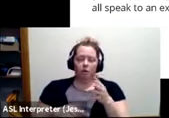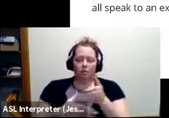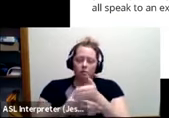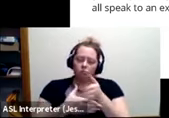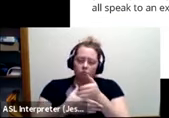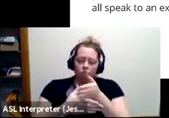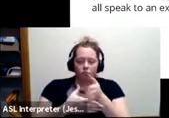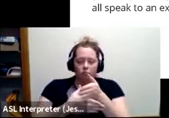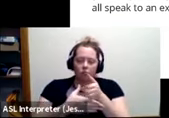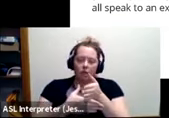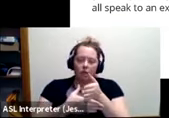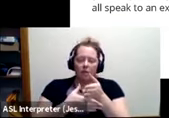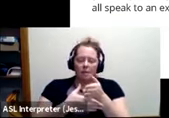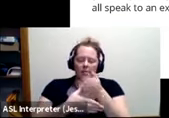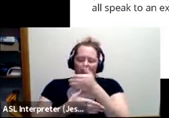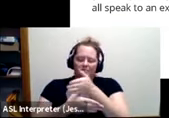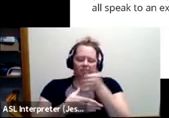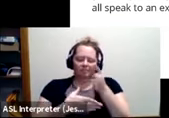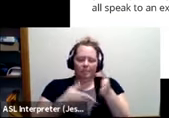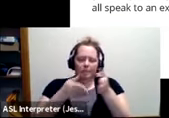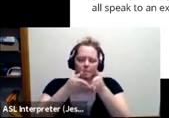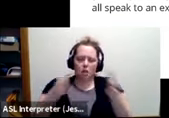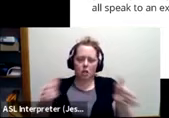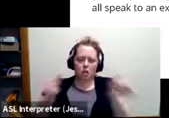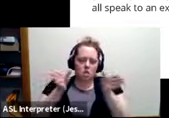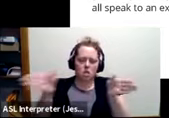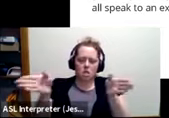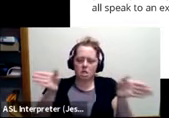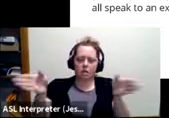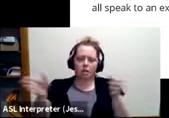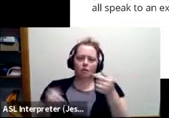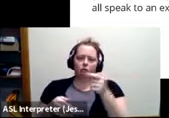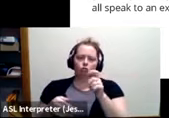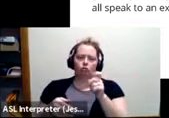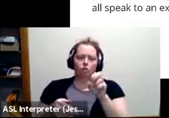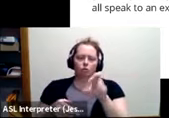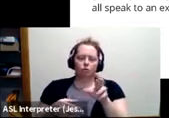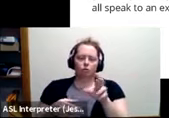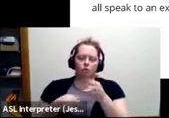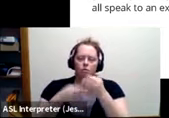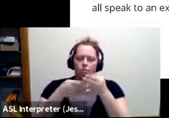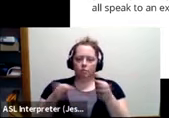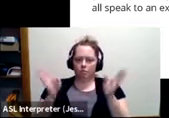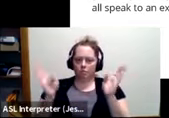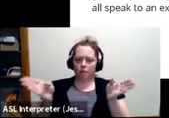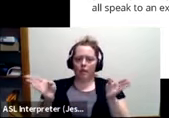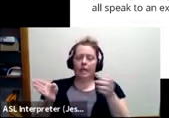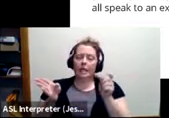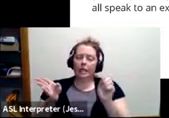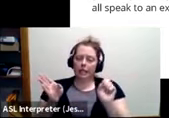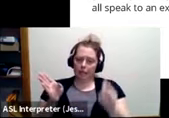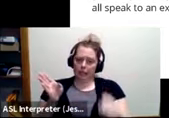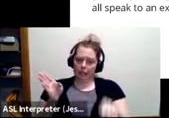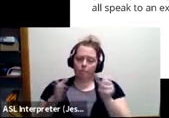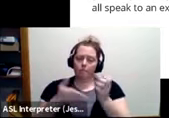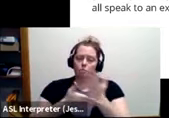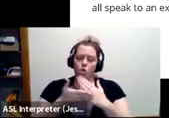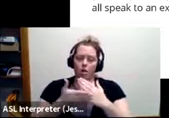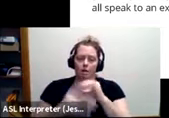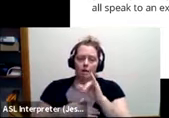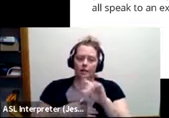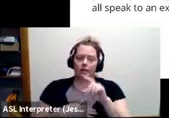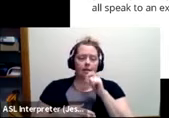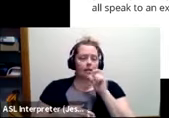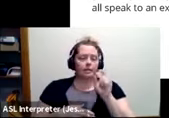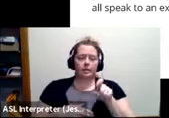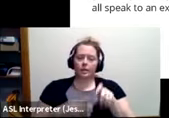spectrums. This can be used as a gender identity without further explanation. And